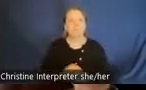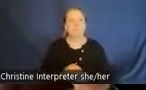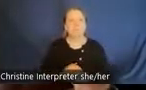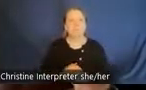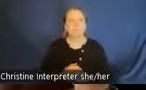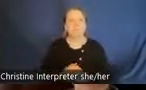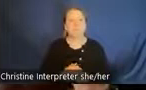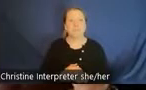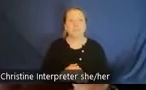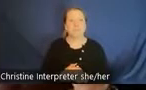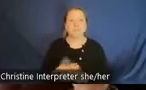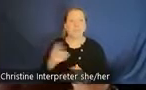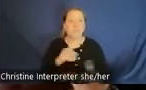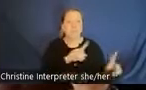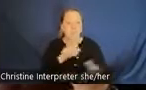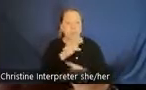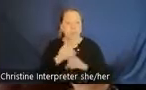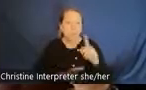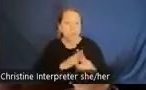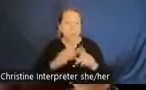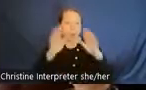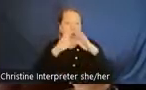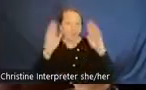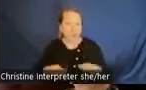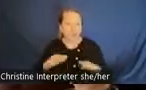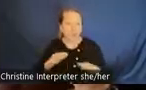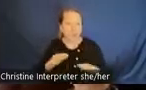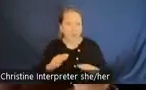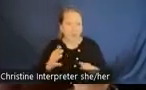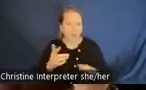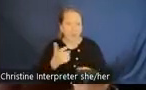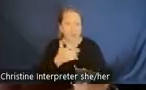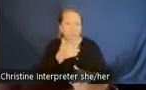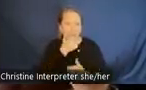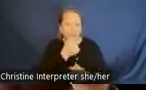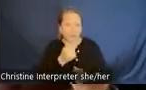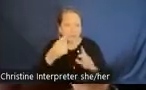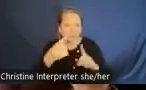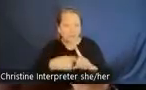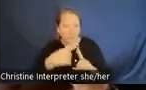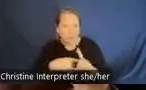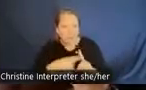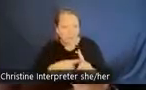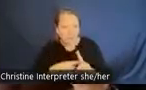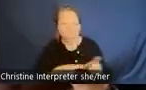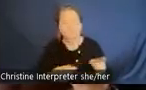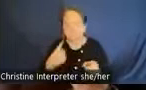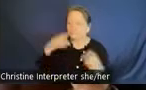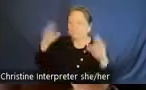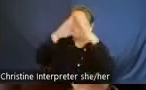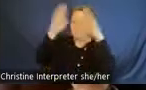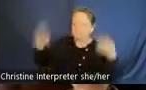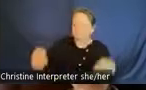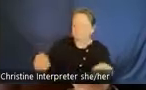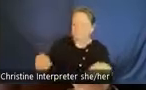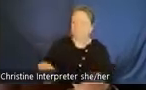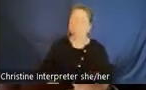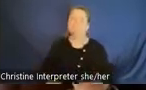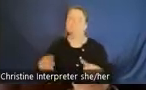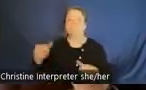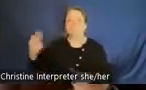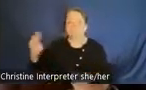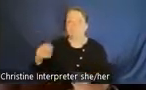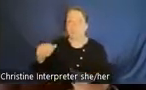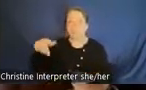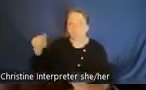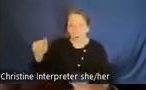Now, when asked what type of housing they would rent, the most common answer by far was a house. Second place was apartment.